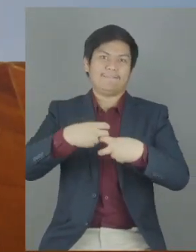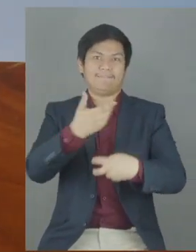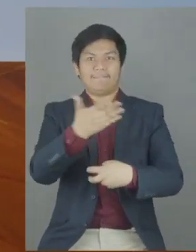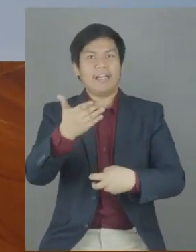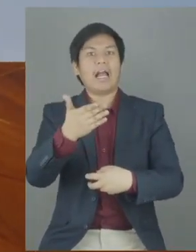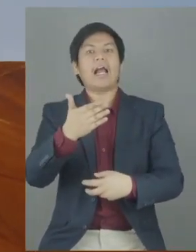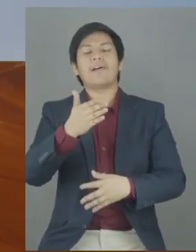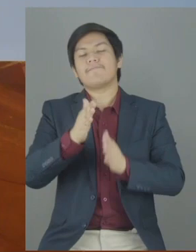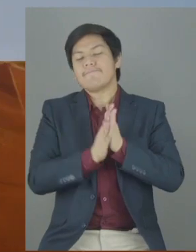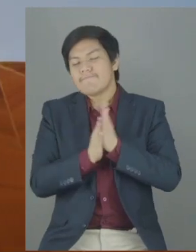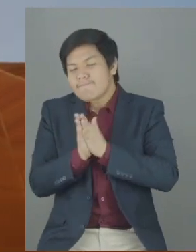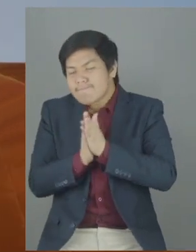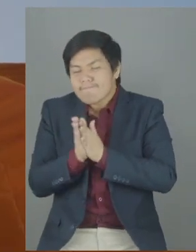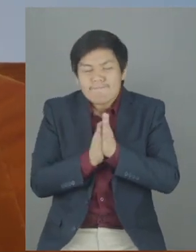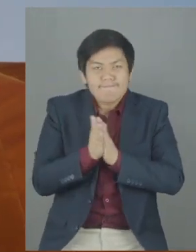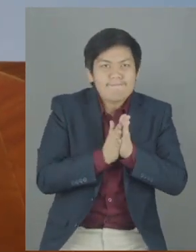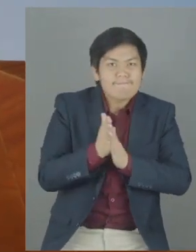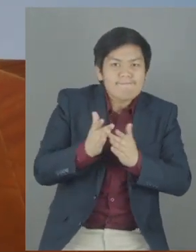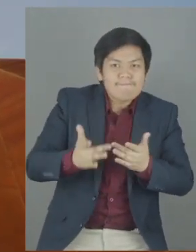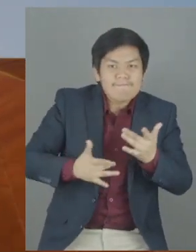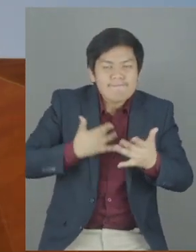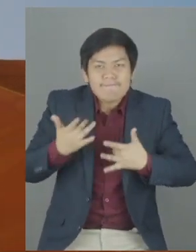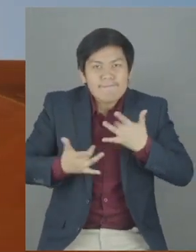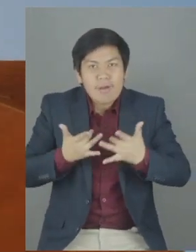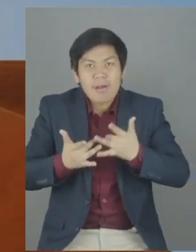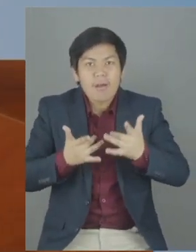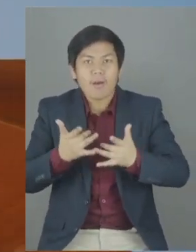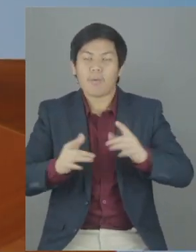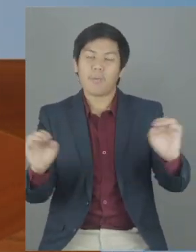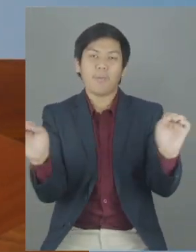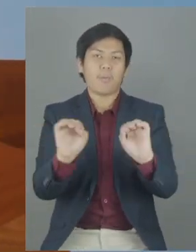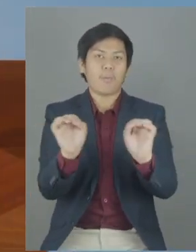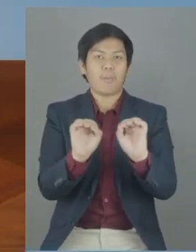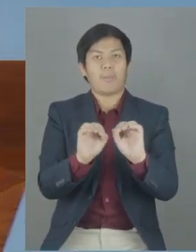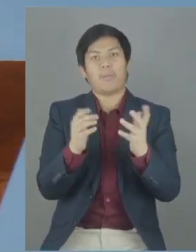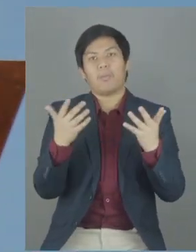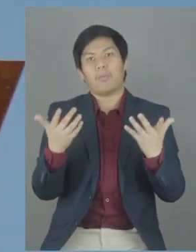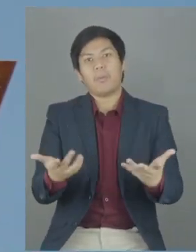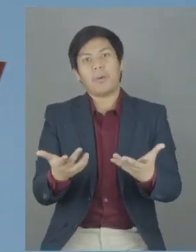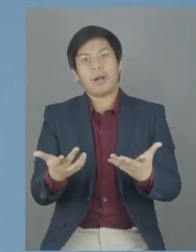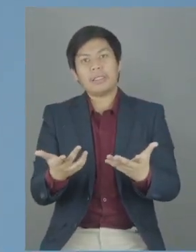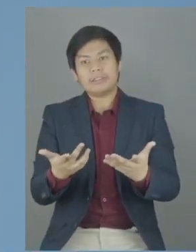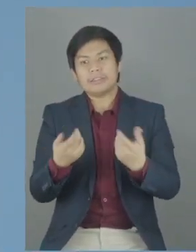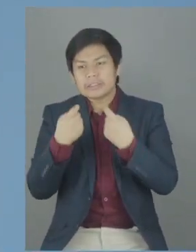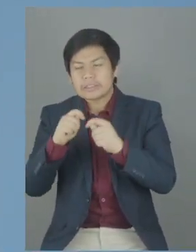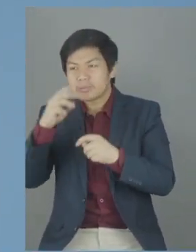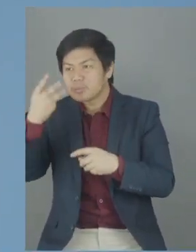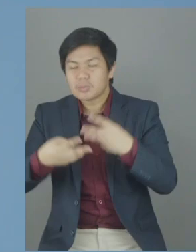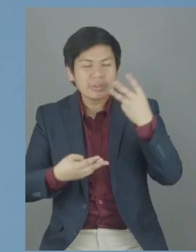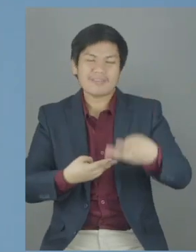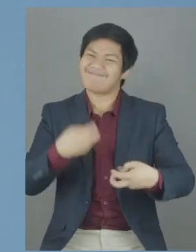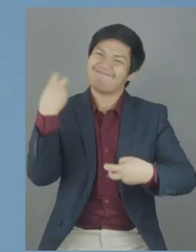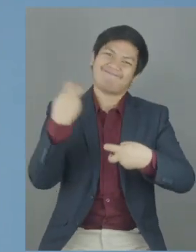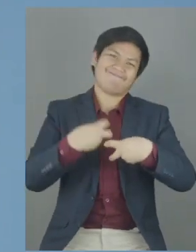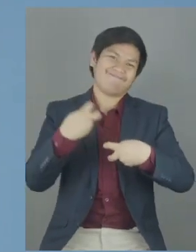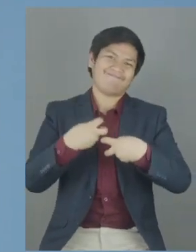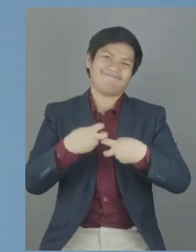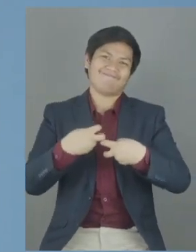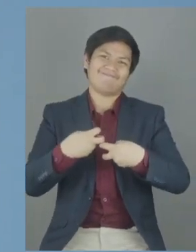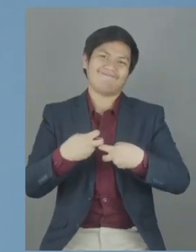passionate. It'll be hard for you to welcome people and make it